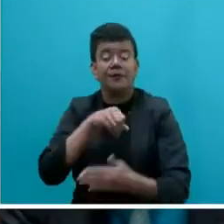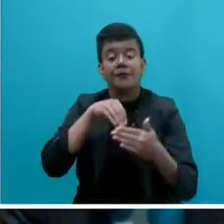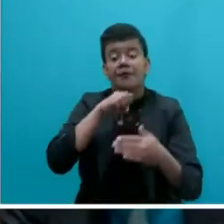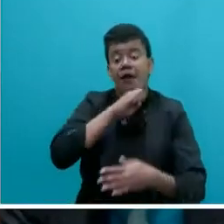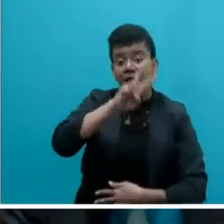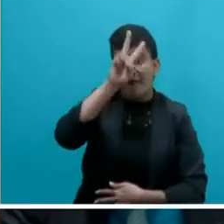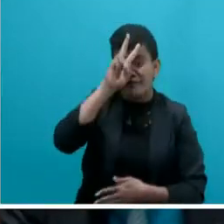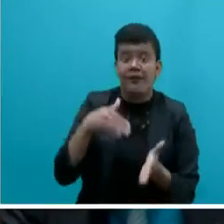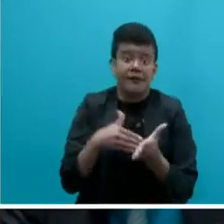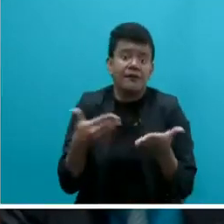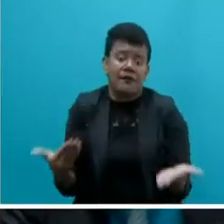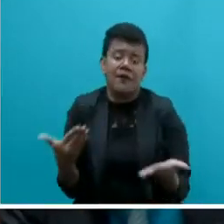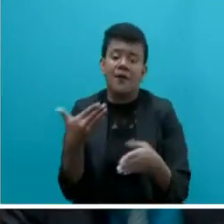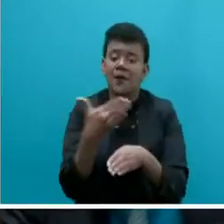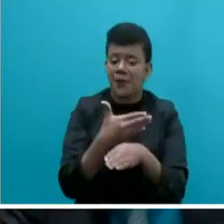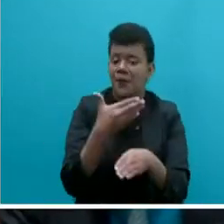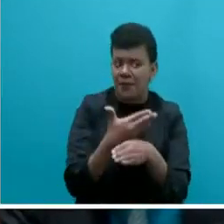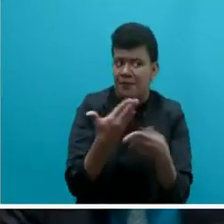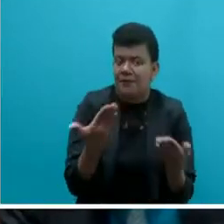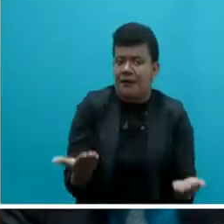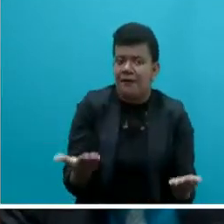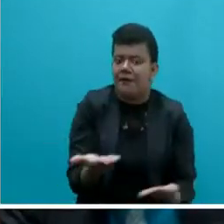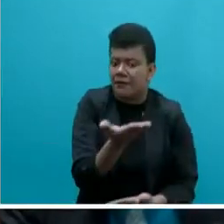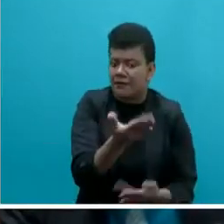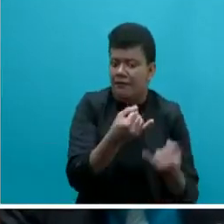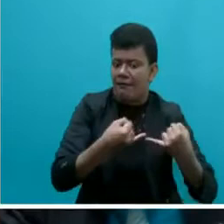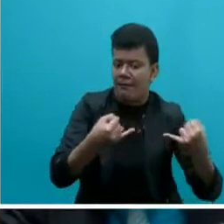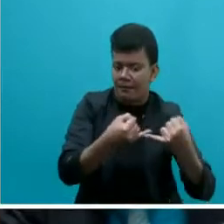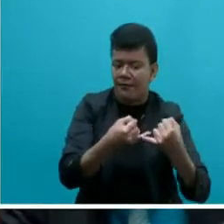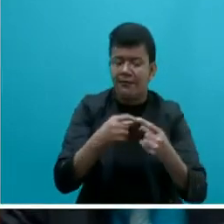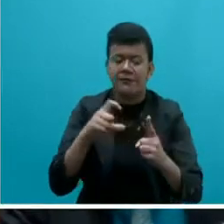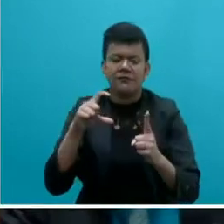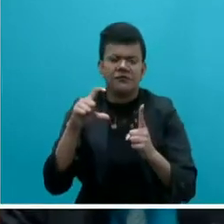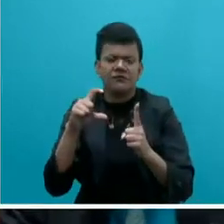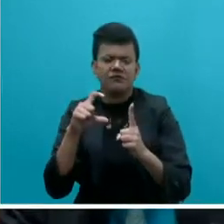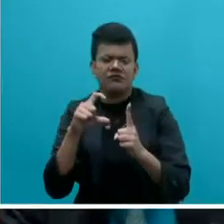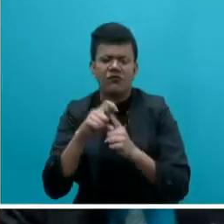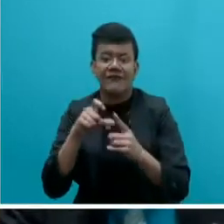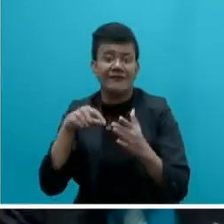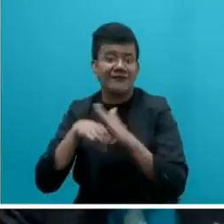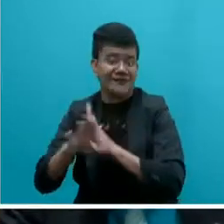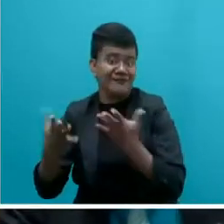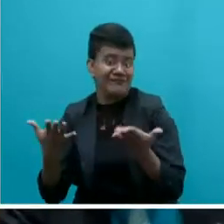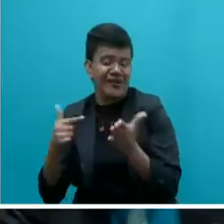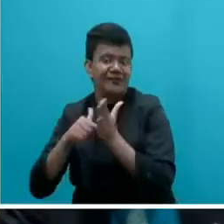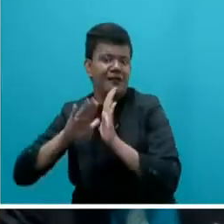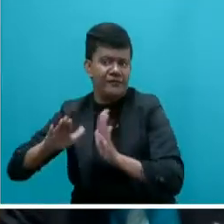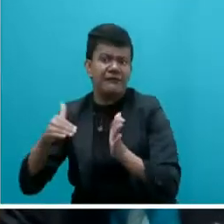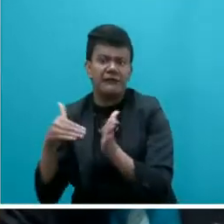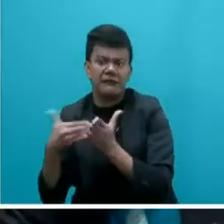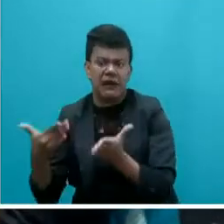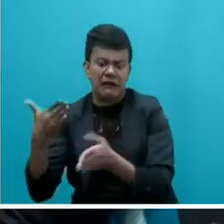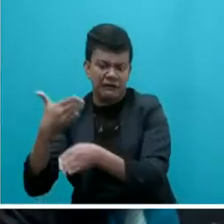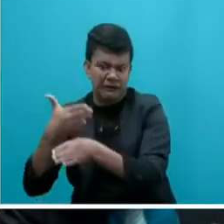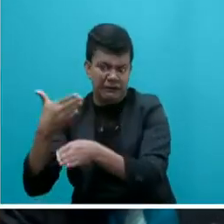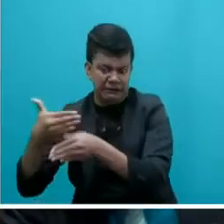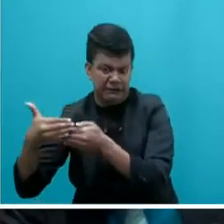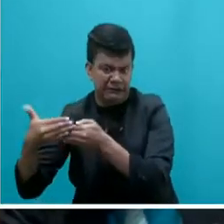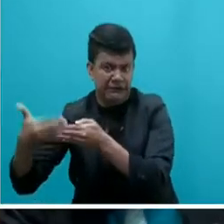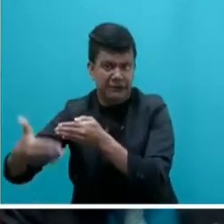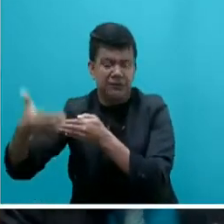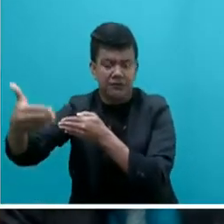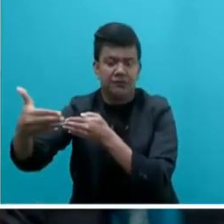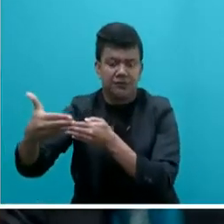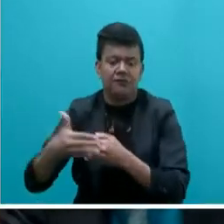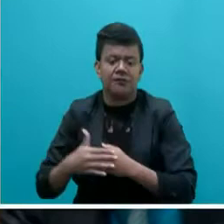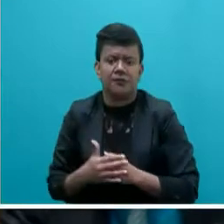progress. And Ravuni village, Tailevu, work is in progress. Honourable Speaker, apart from the above, the Ministry has